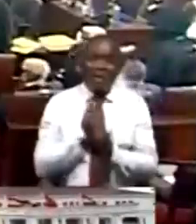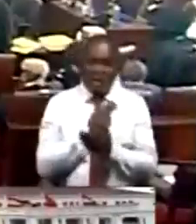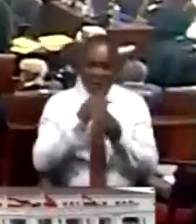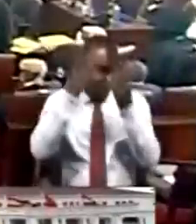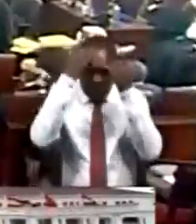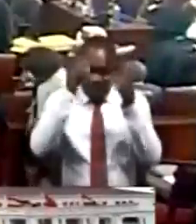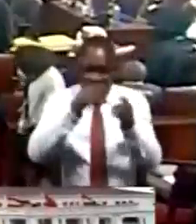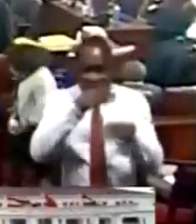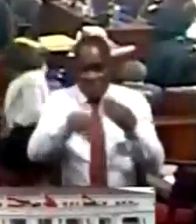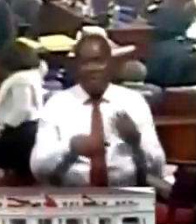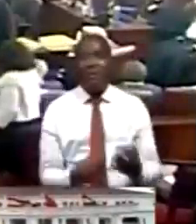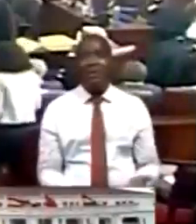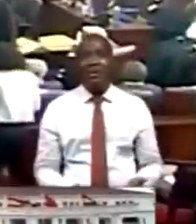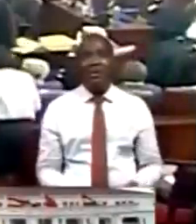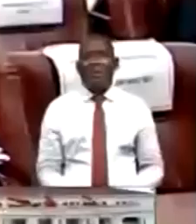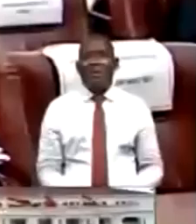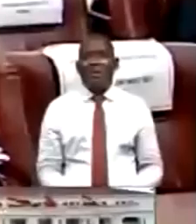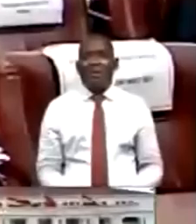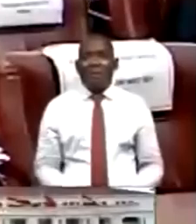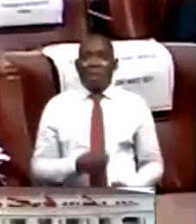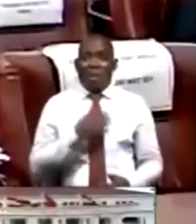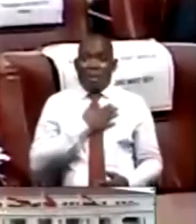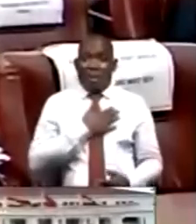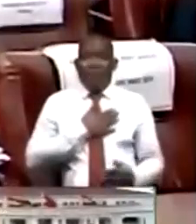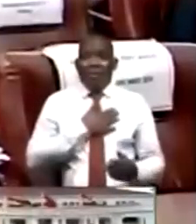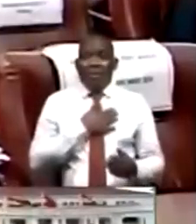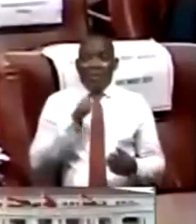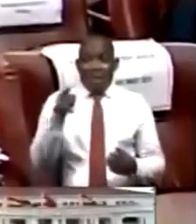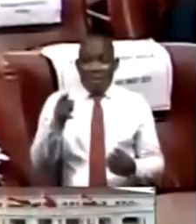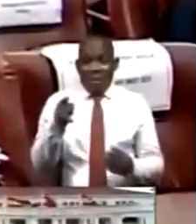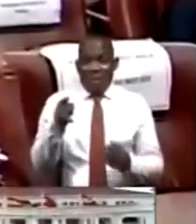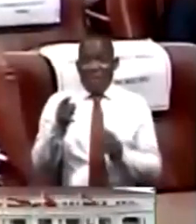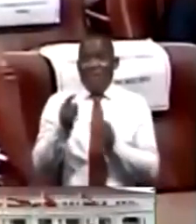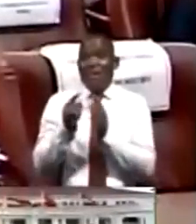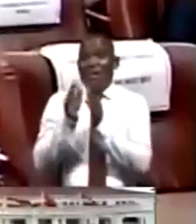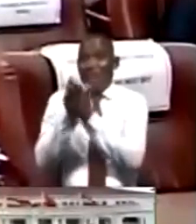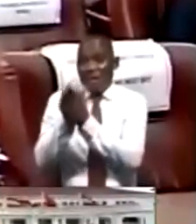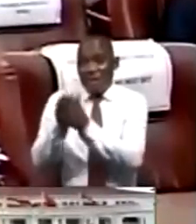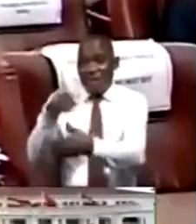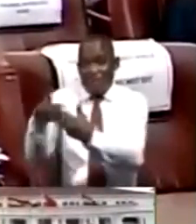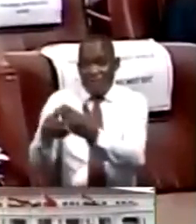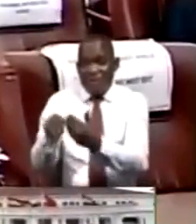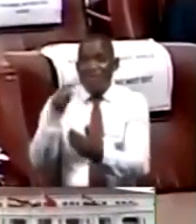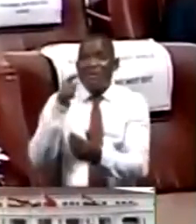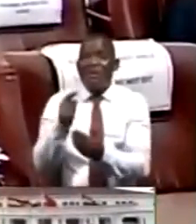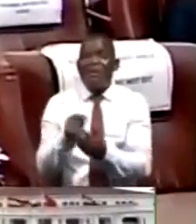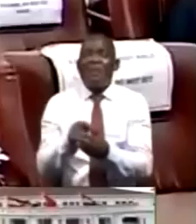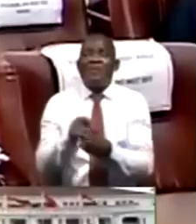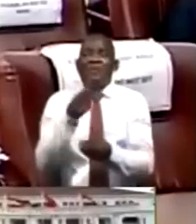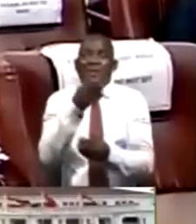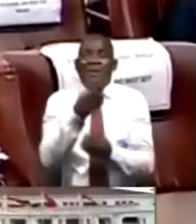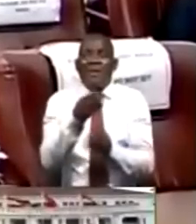truth. Yes, my lord, if you take the answer that he was in the process of giving, he says you were there